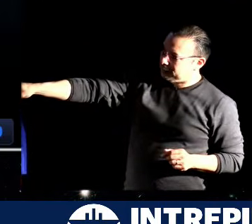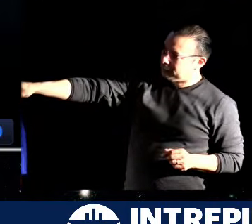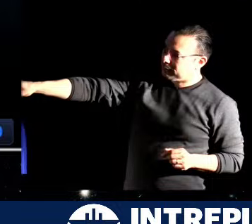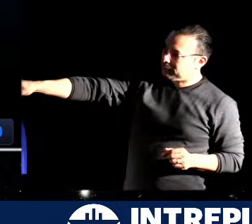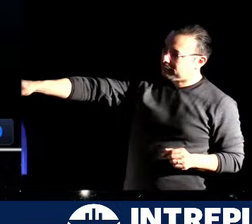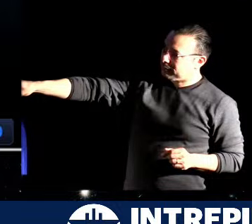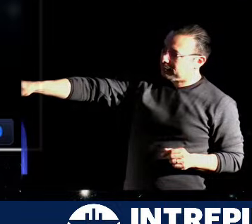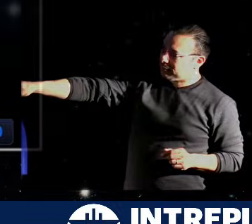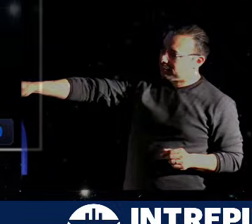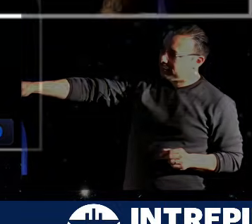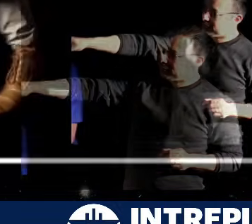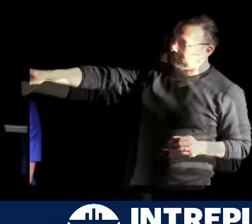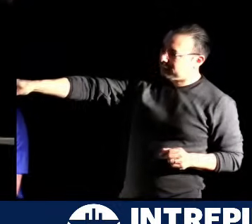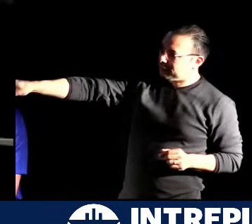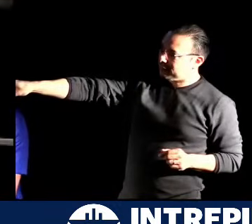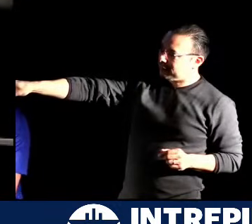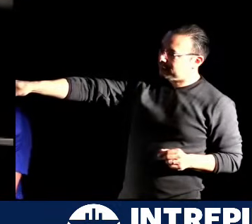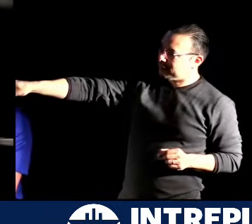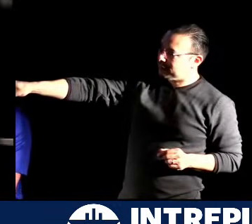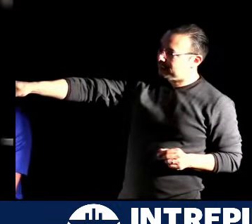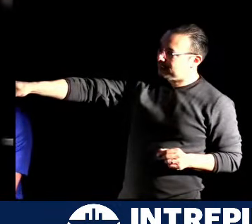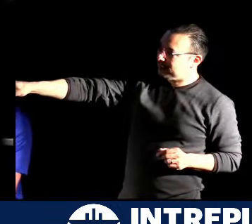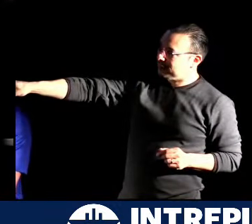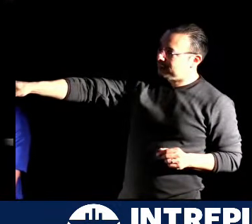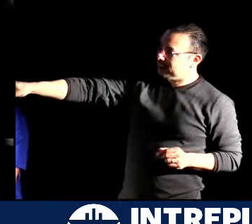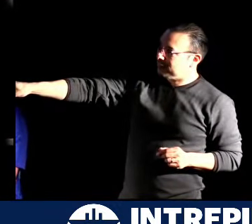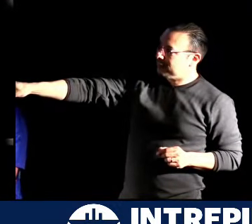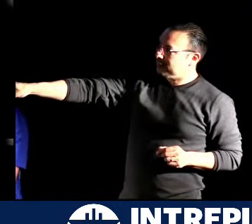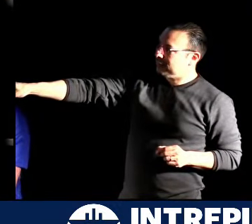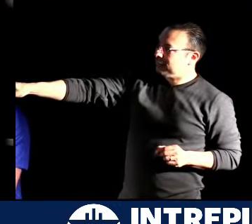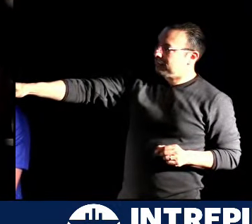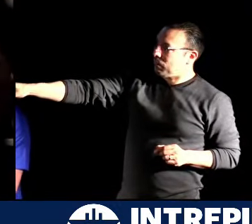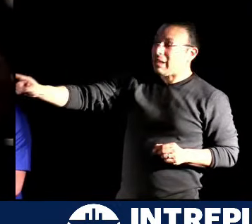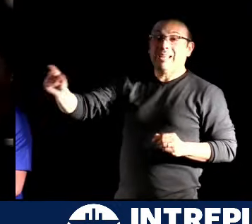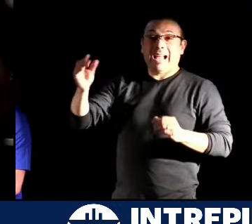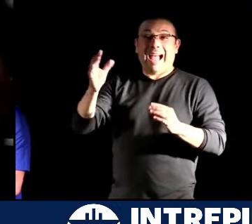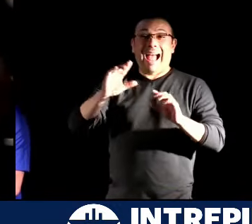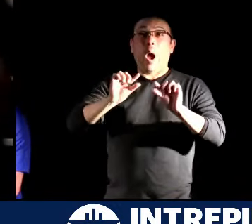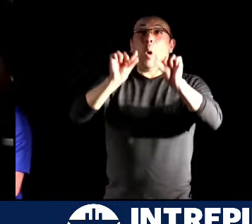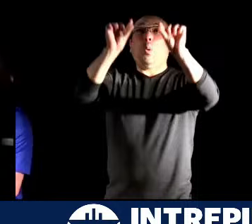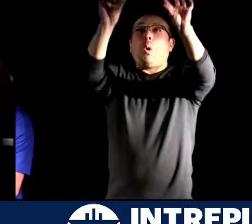at all this such material that is flying back, following back to the sun.